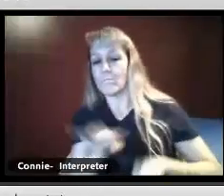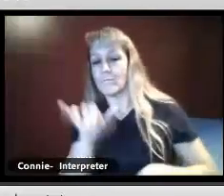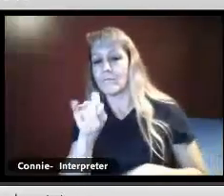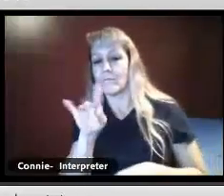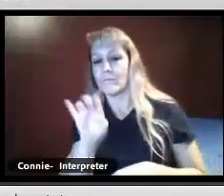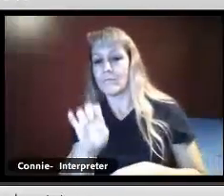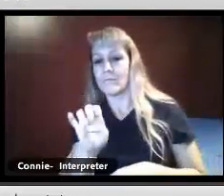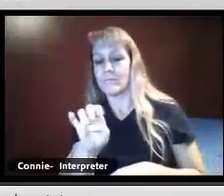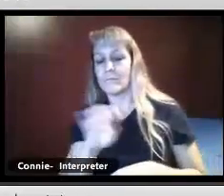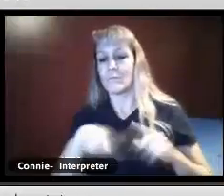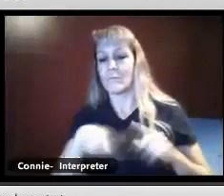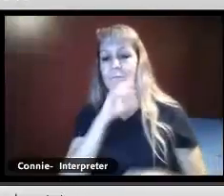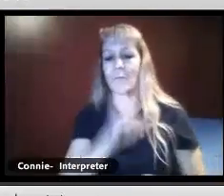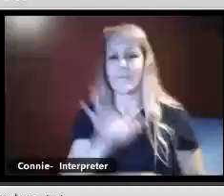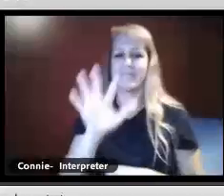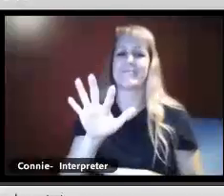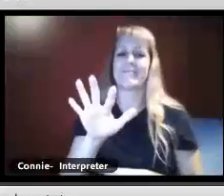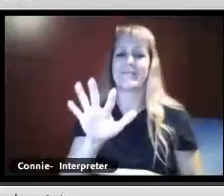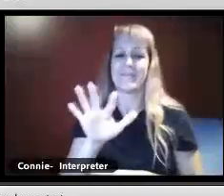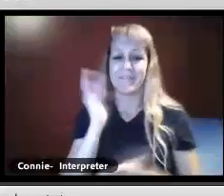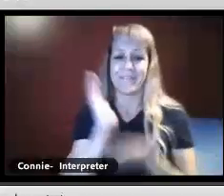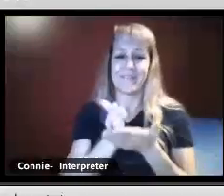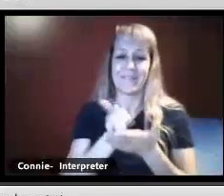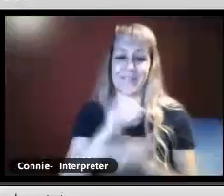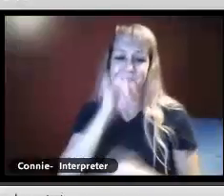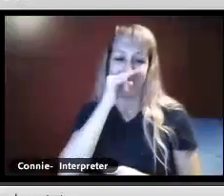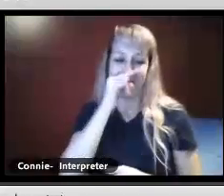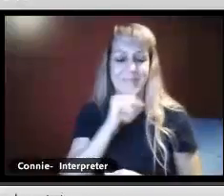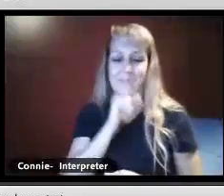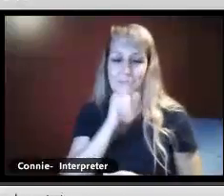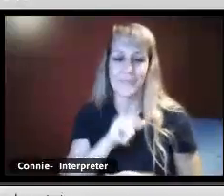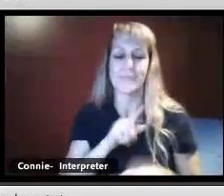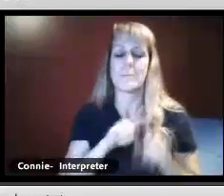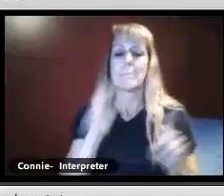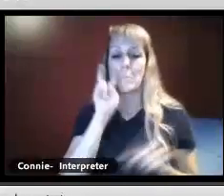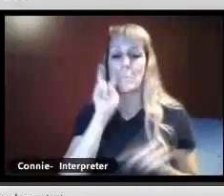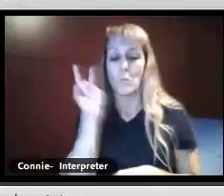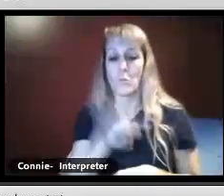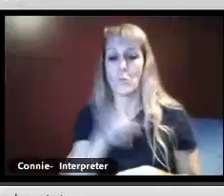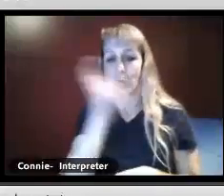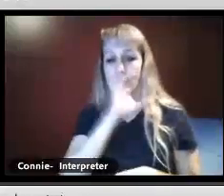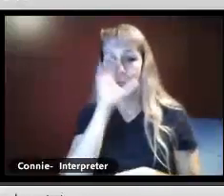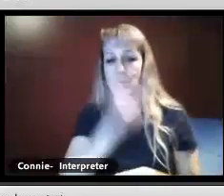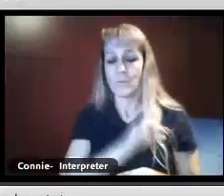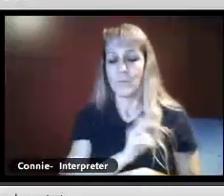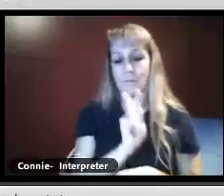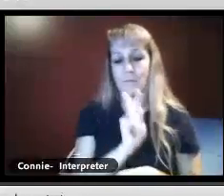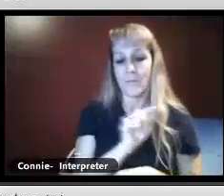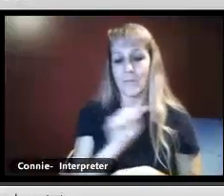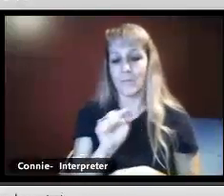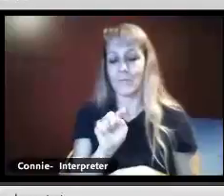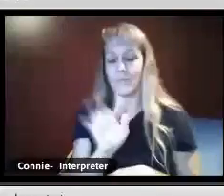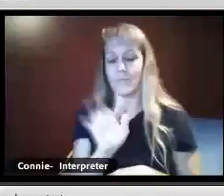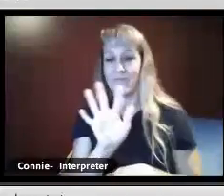kid when you're 5. Now, that's probably not true. But if you're looking specifically for K-5